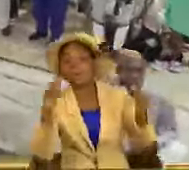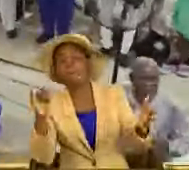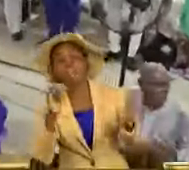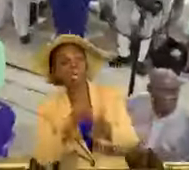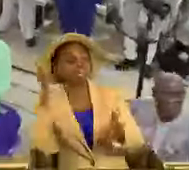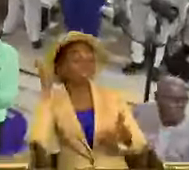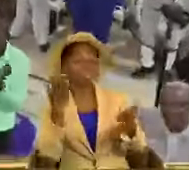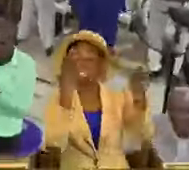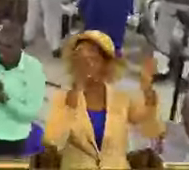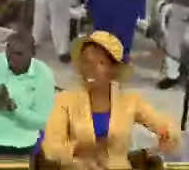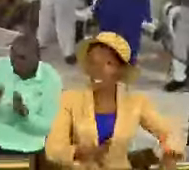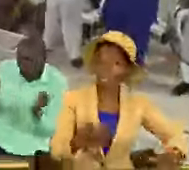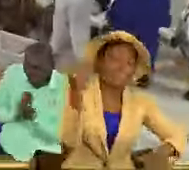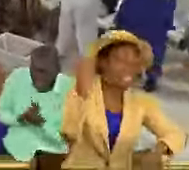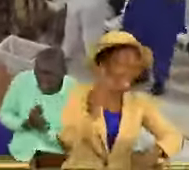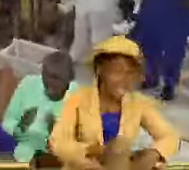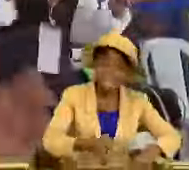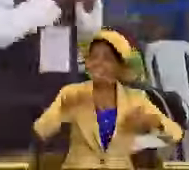any